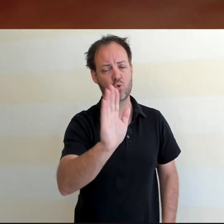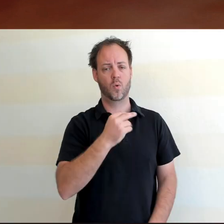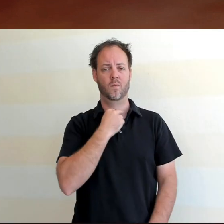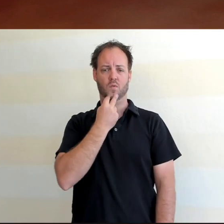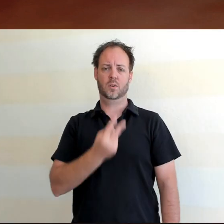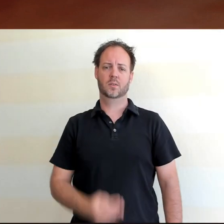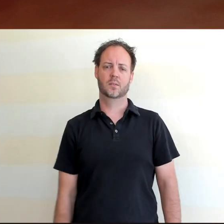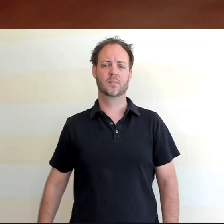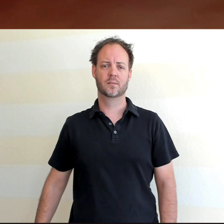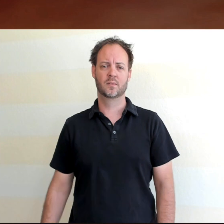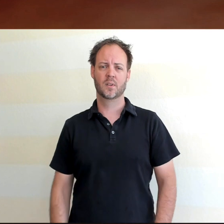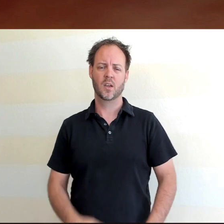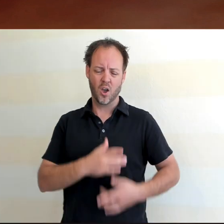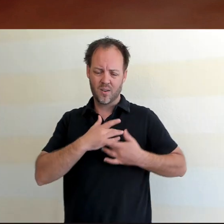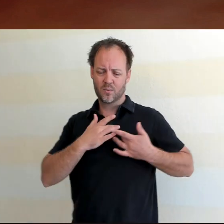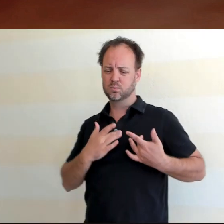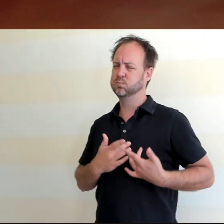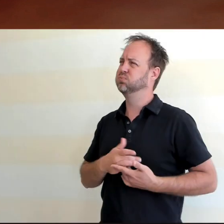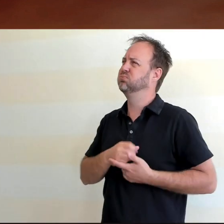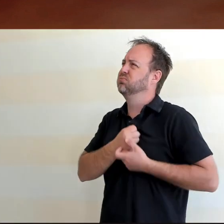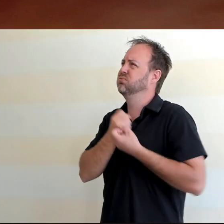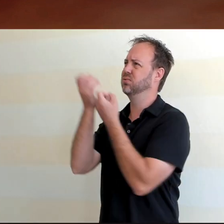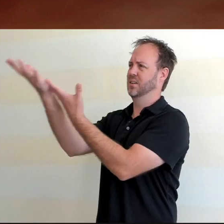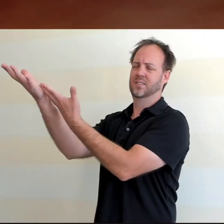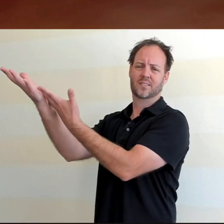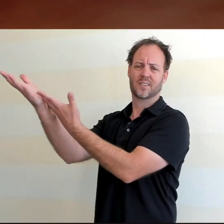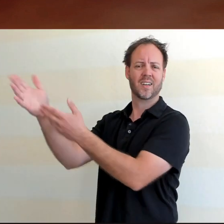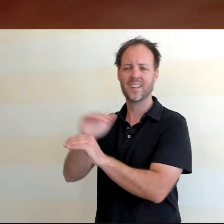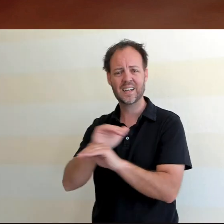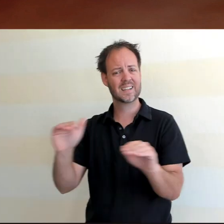him from your heart.